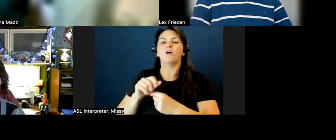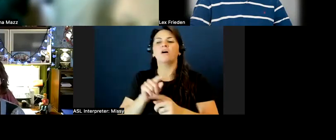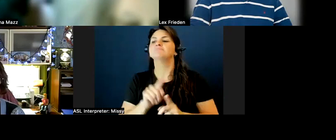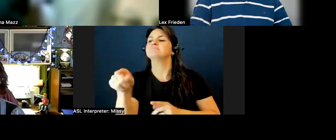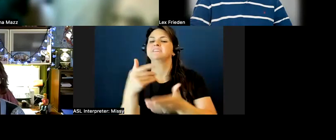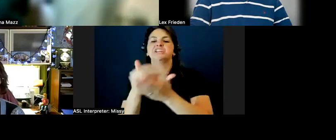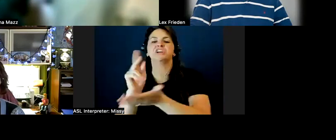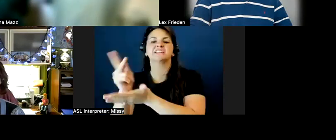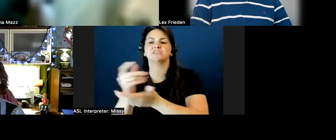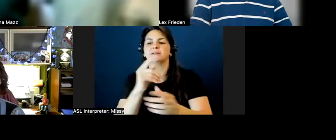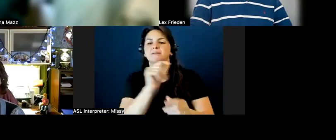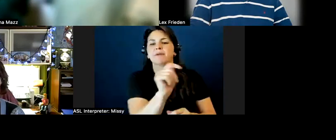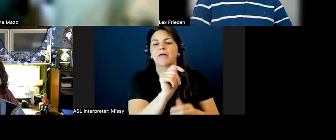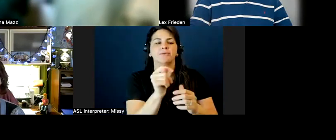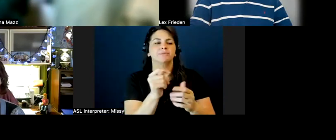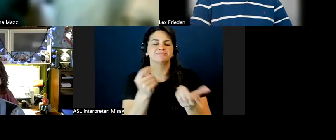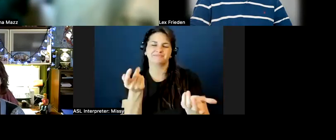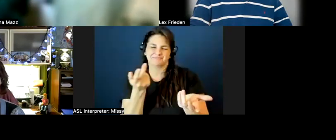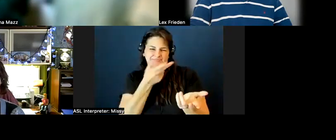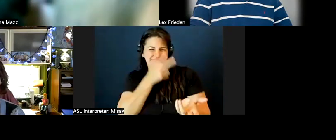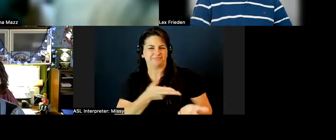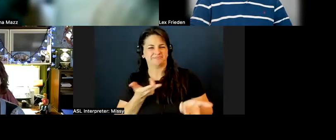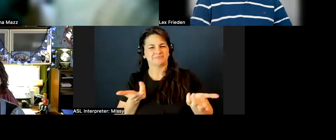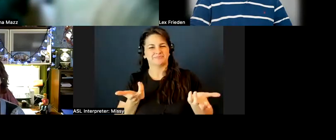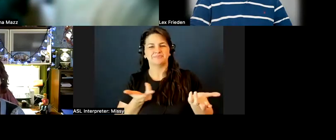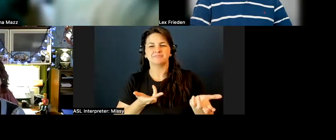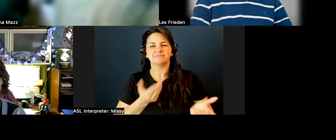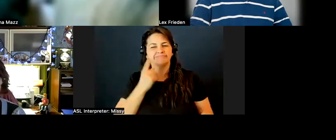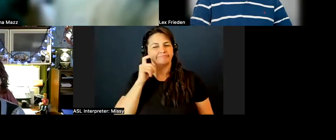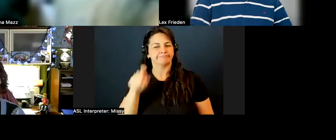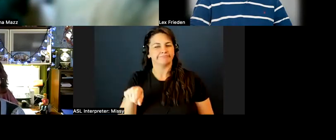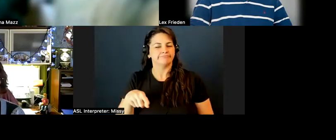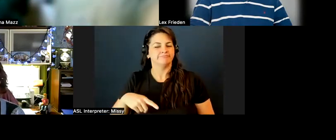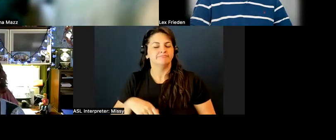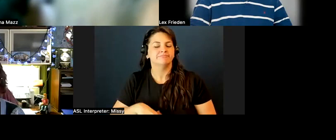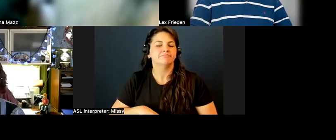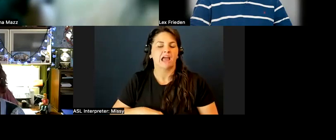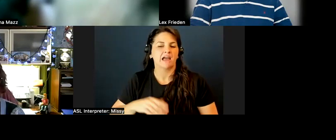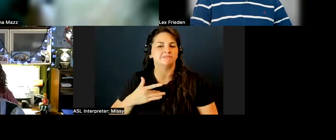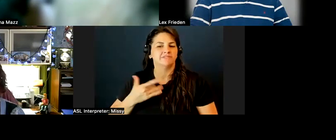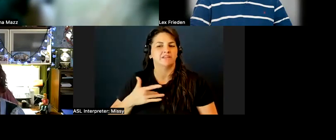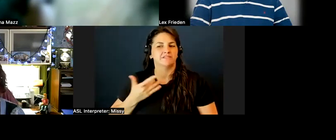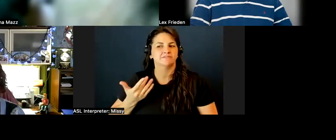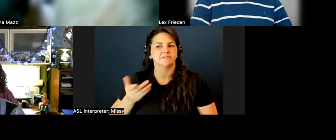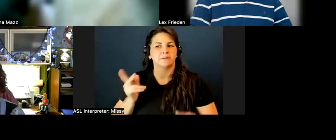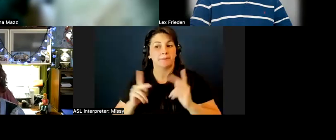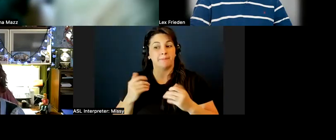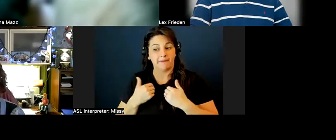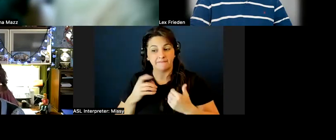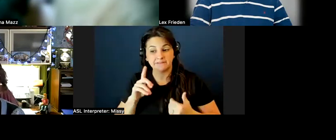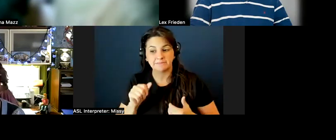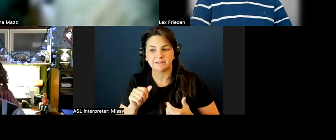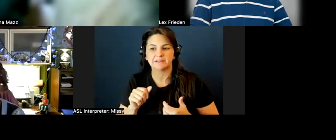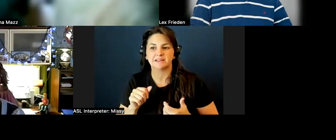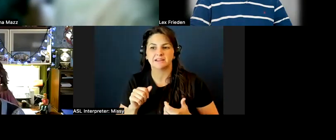other seating areas and such. That's another thing that I see, and I think that's just that people with disabilities, or that seating isn't